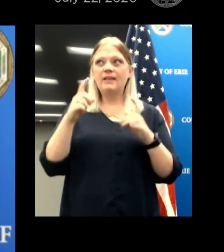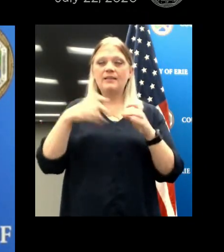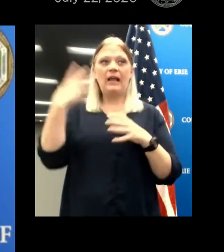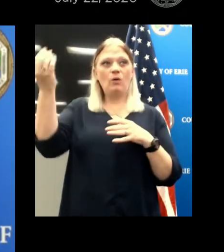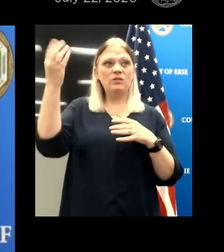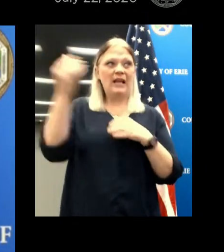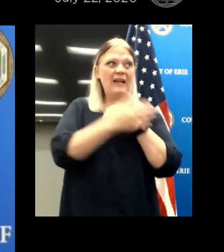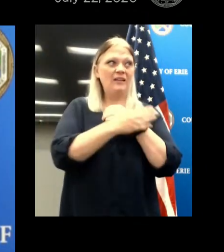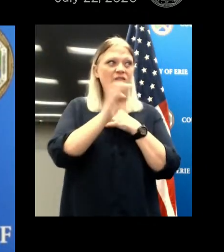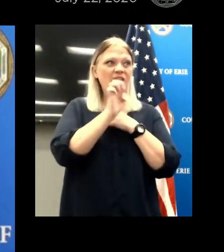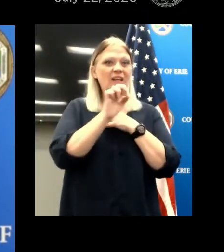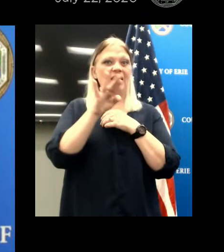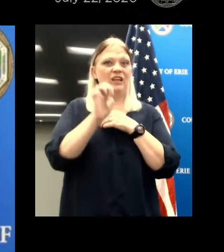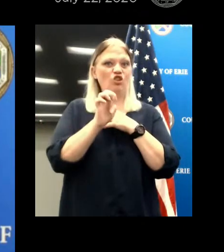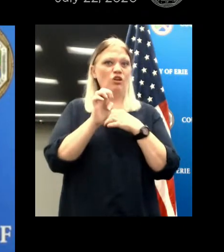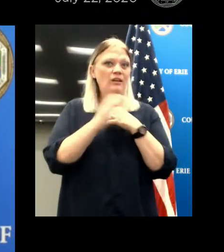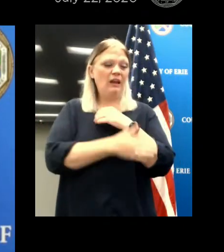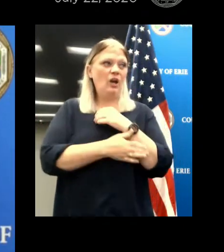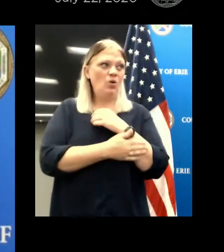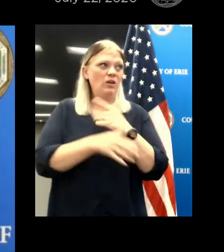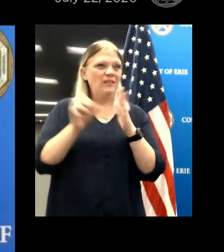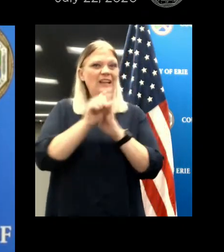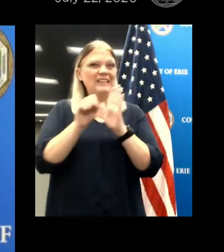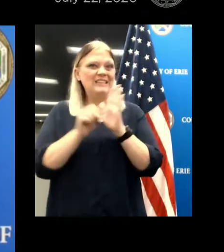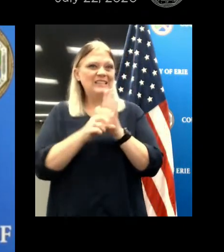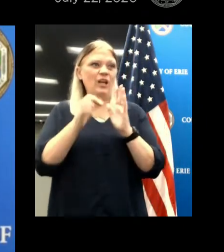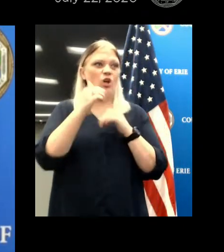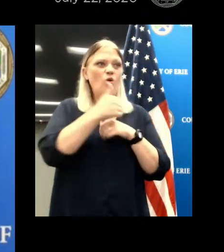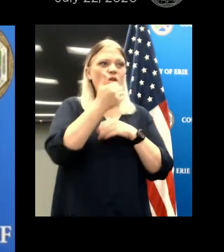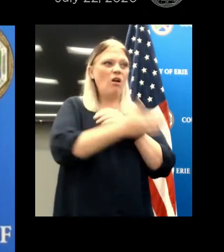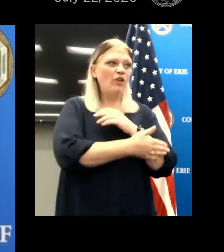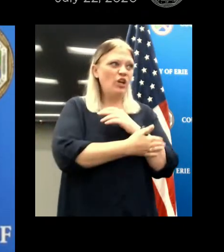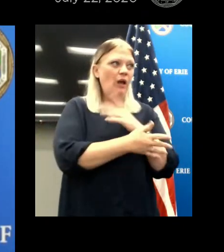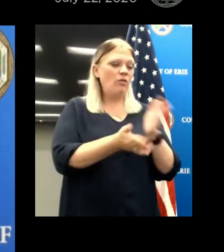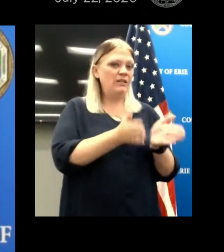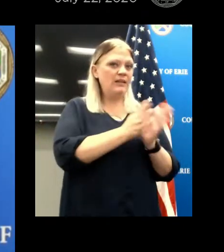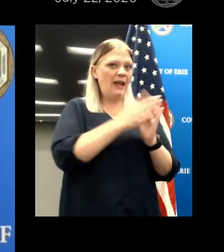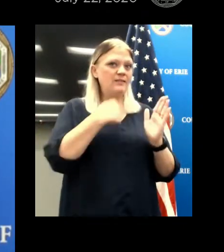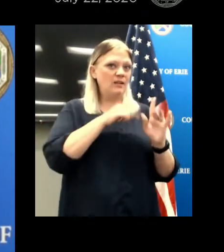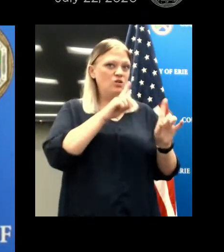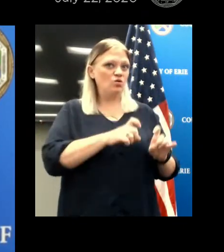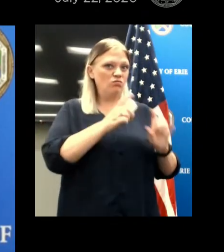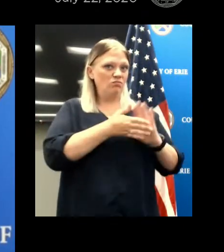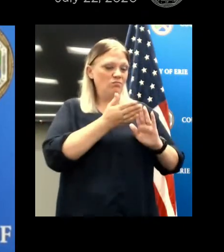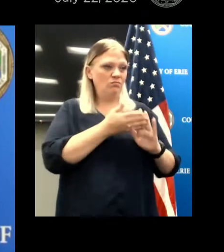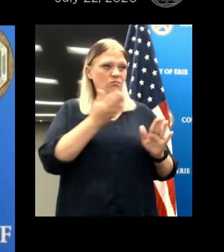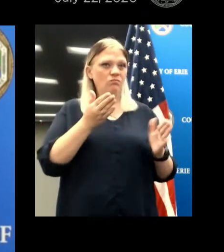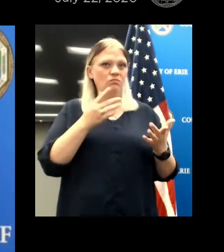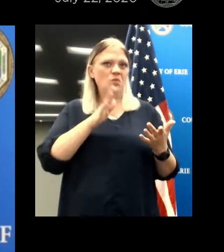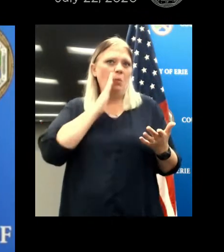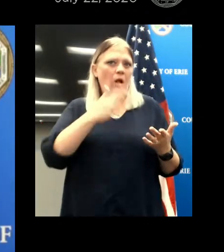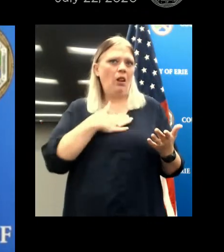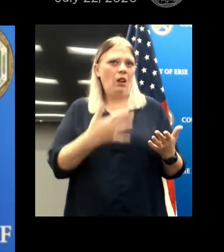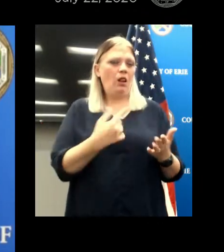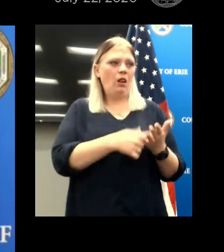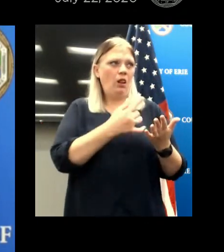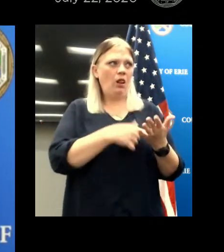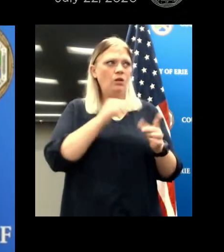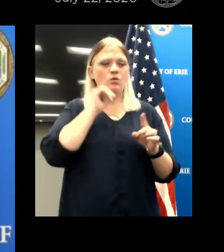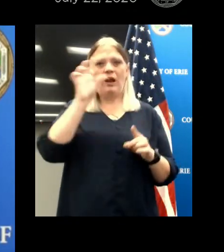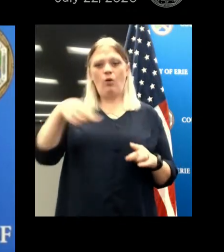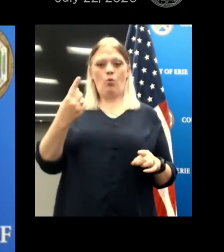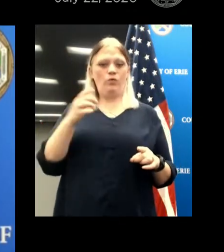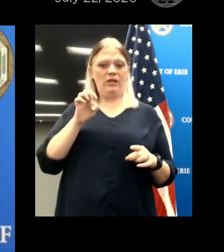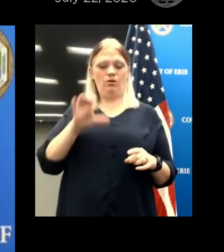County that the state asks us to run or other counties ask us to run. So we'll do that too. So we're not just running only our Erie